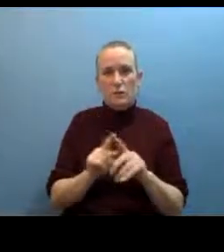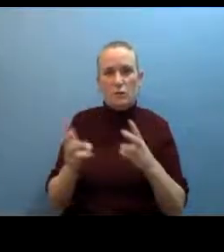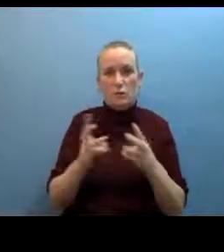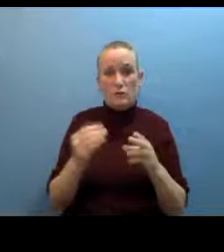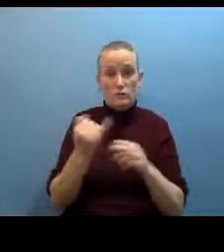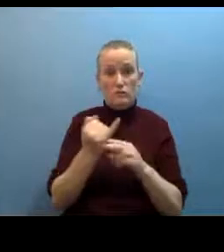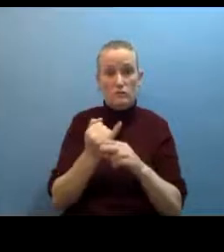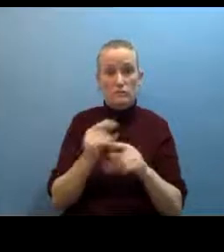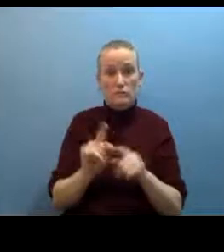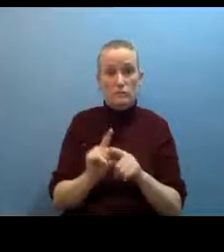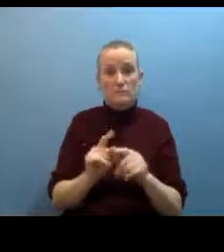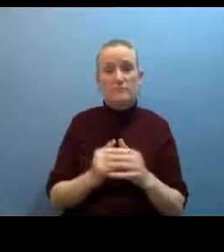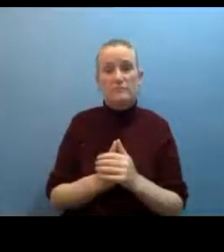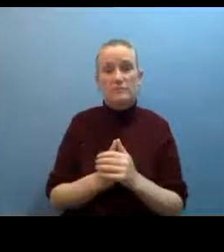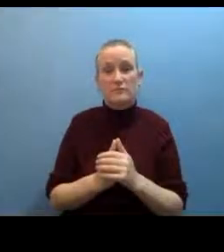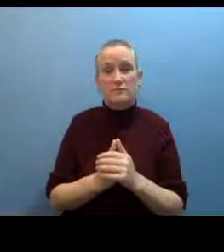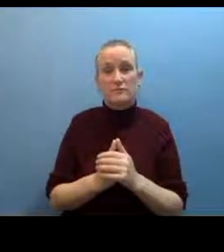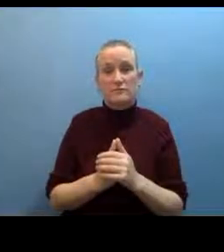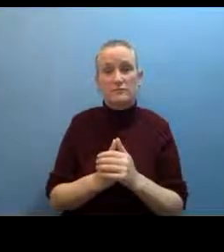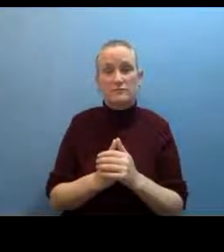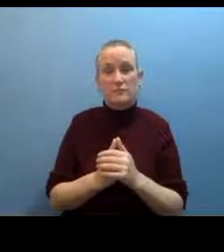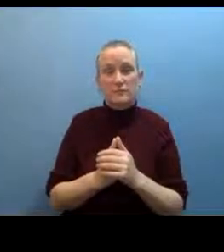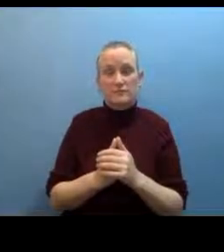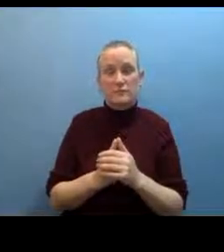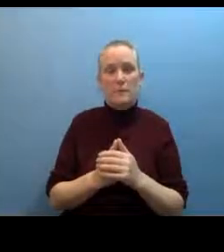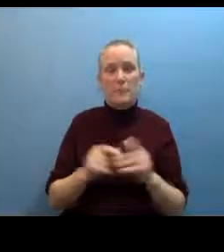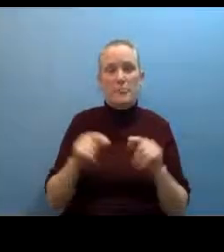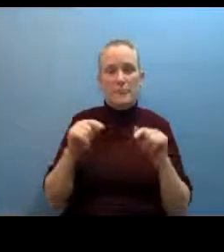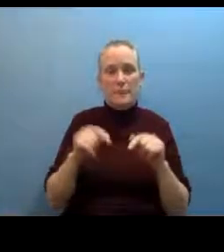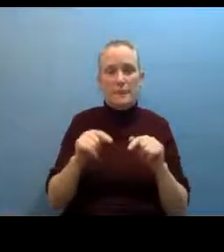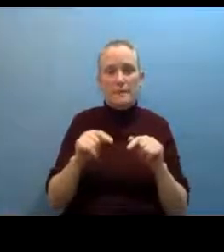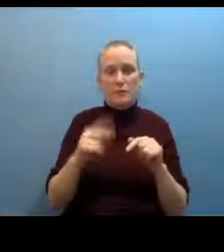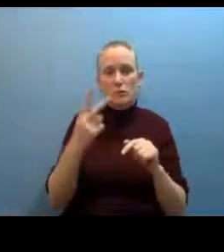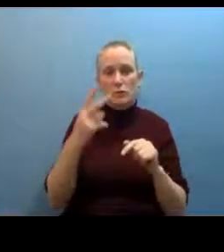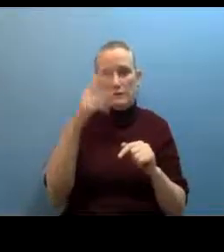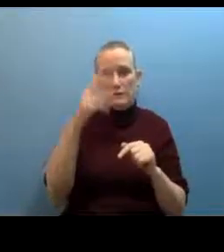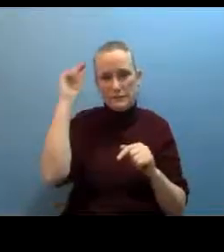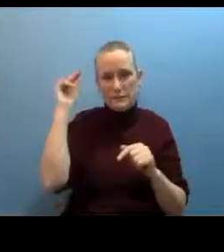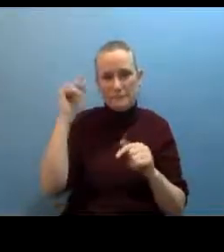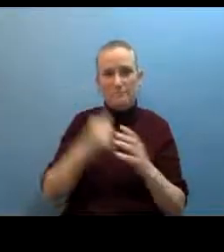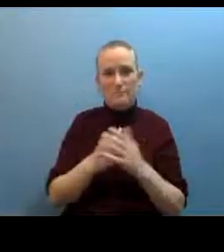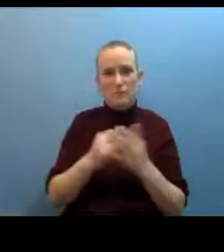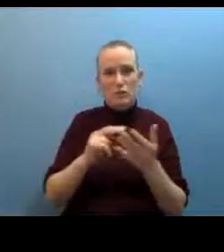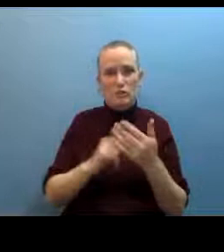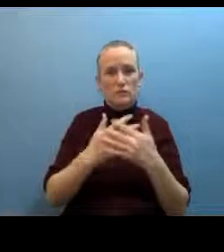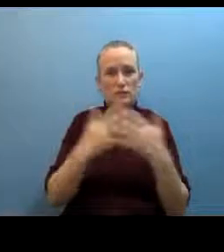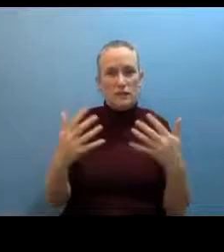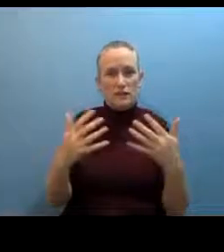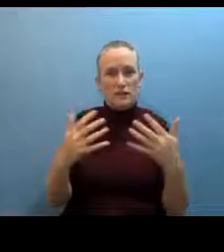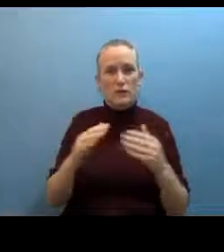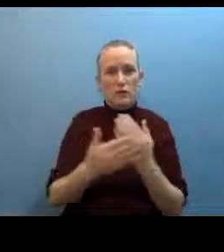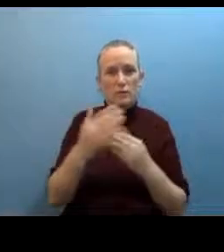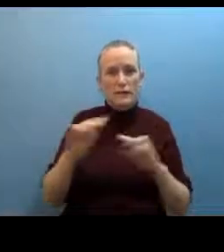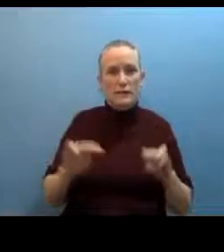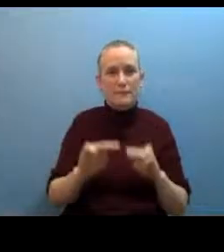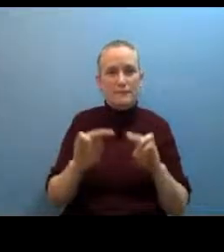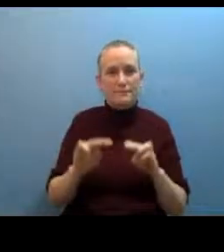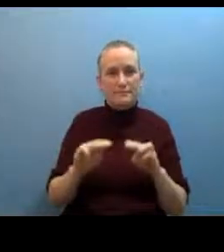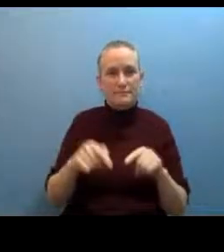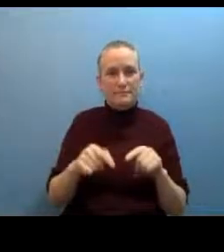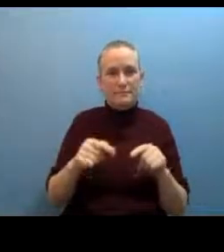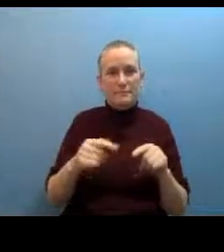well in terms of support. So the two examples that we chose are ones that we'd use a lot with young people in the live